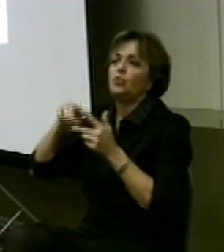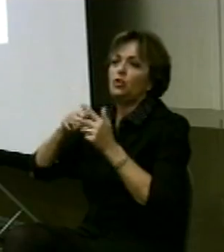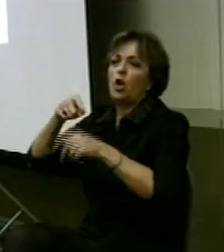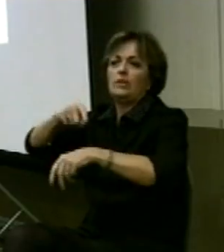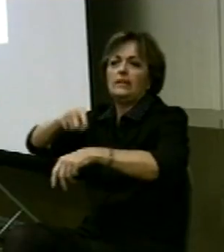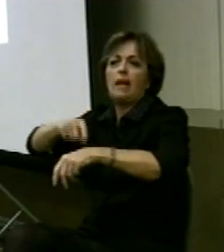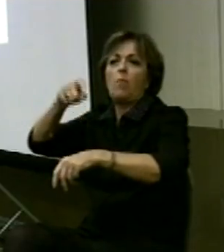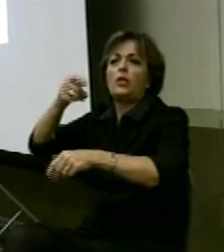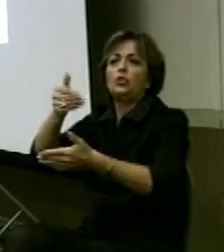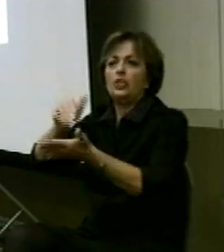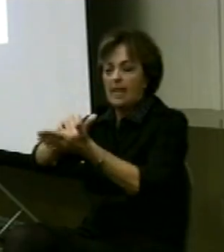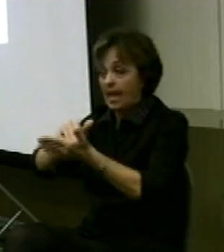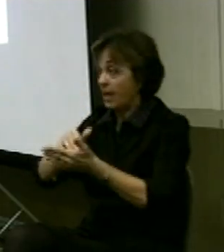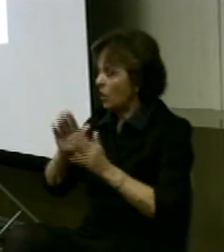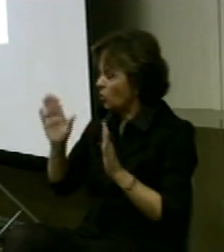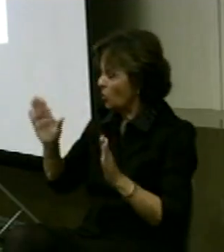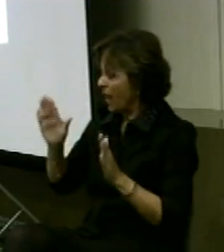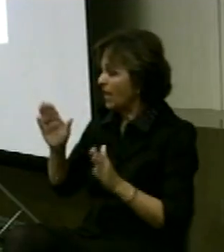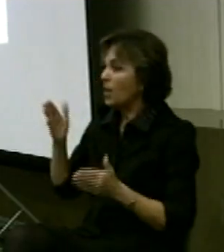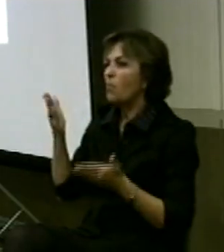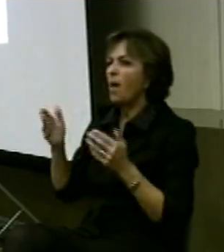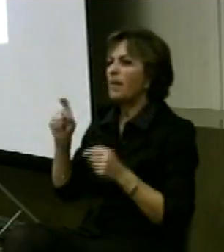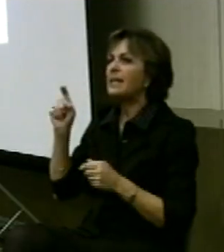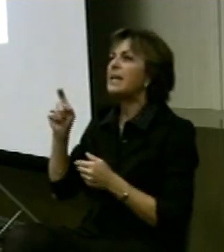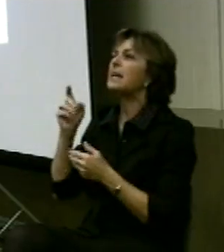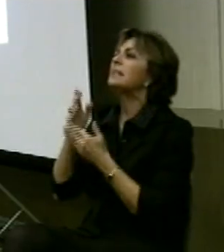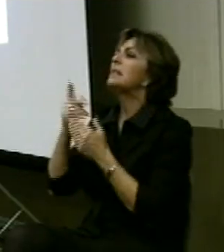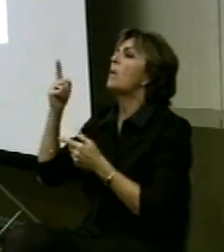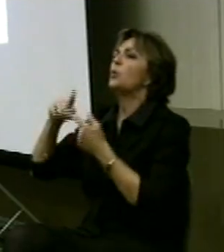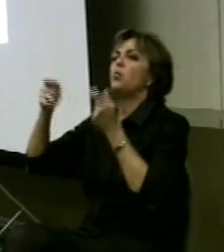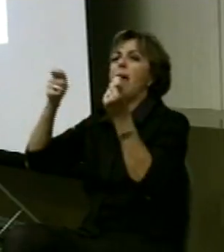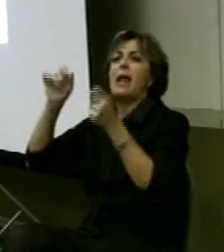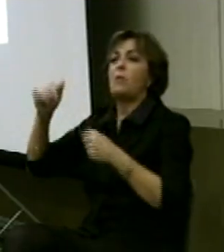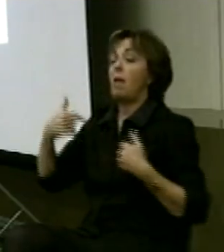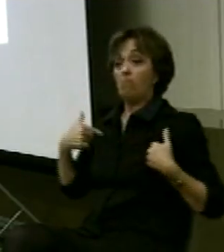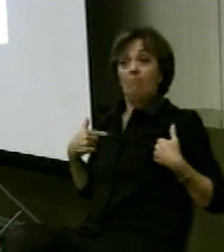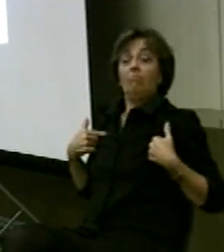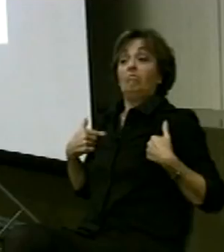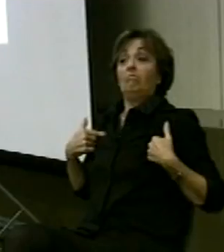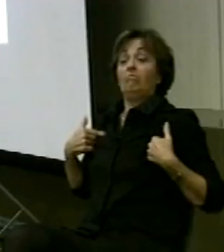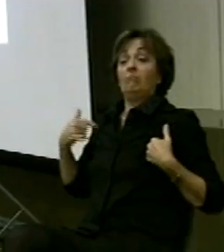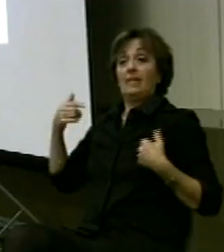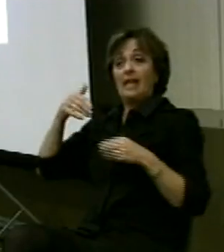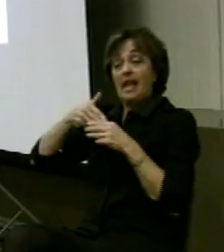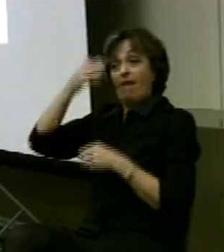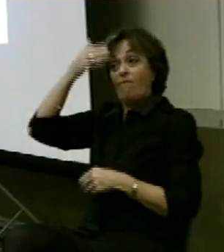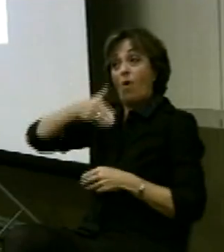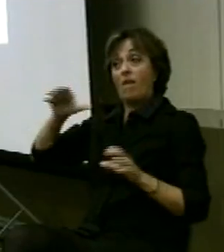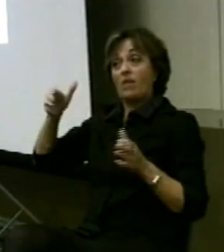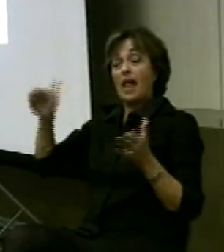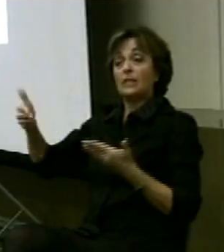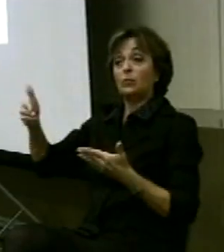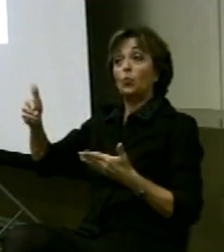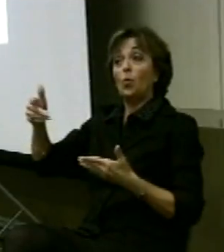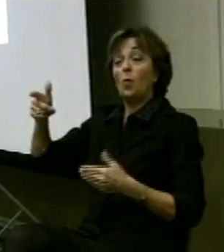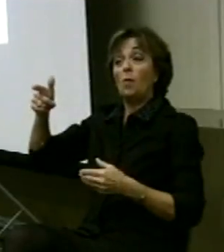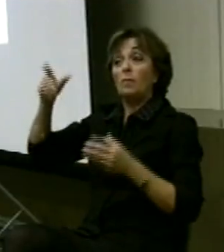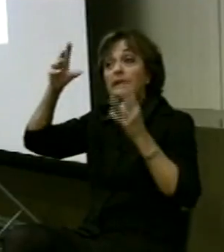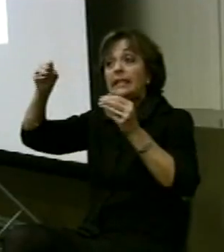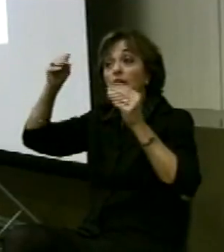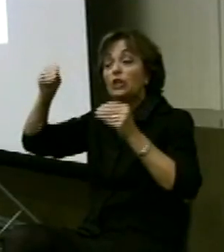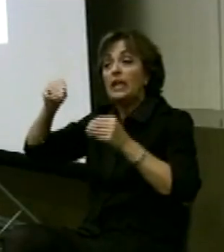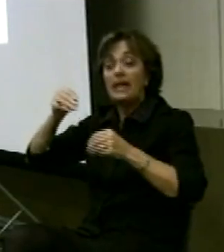Great thing. You probably need some manpower for that, right? Because I can't be up in the front of my classroom teaching and manning